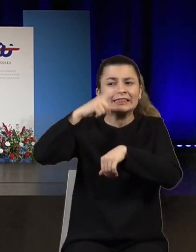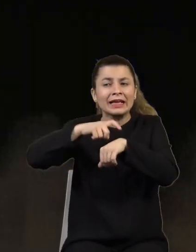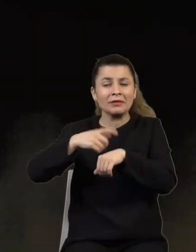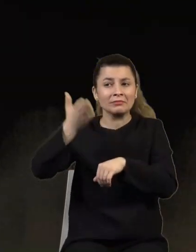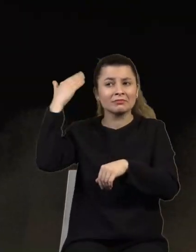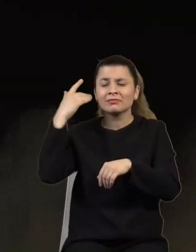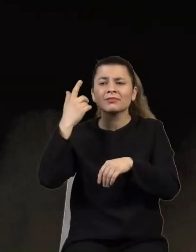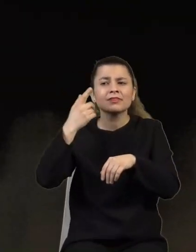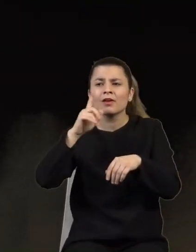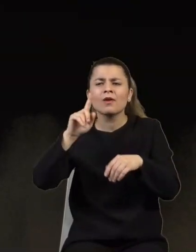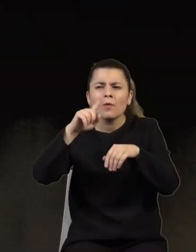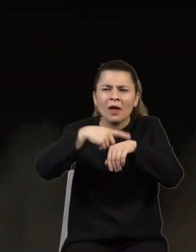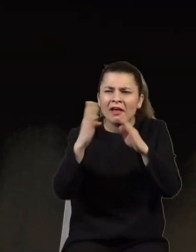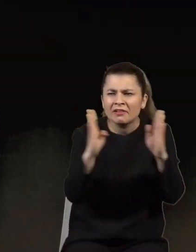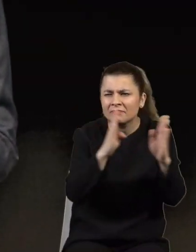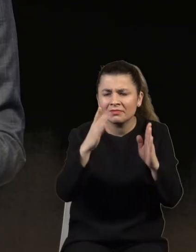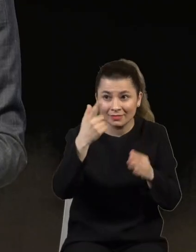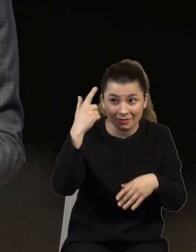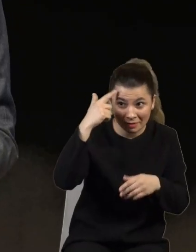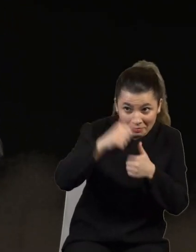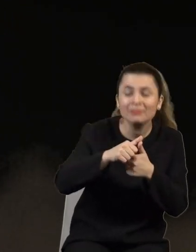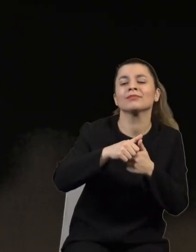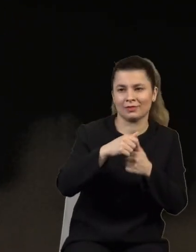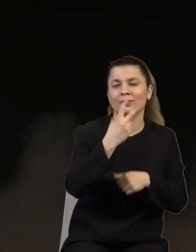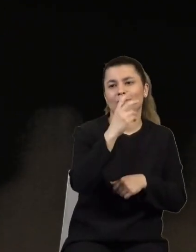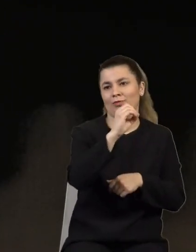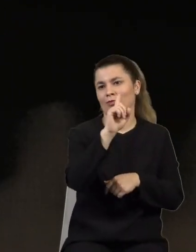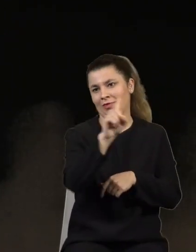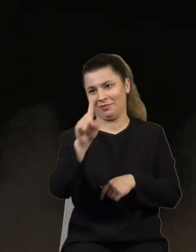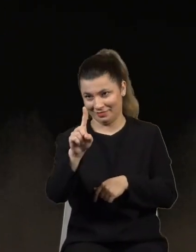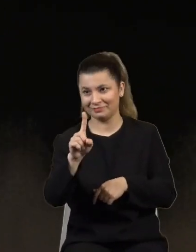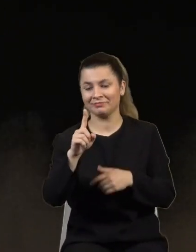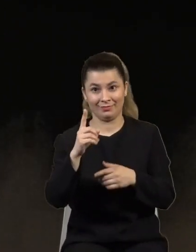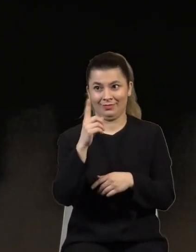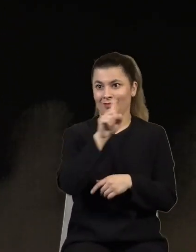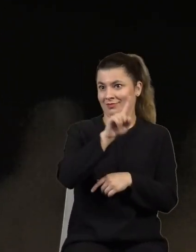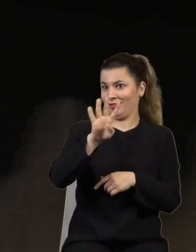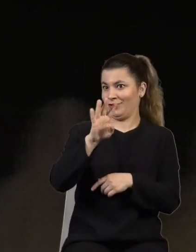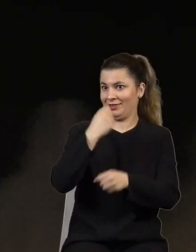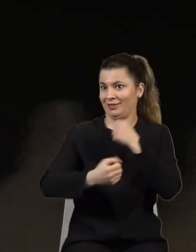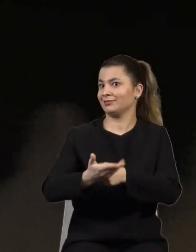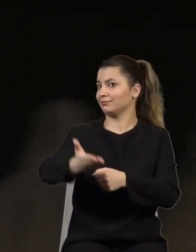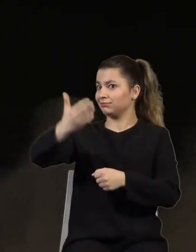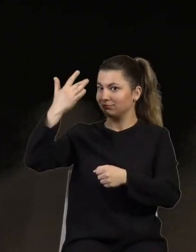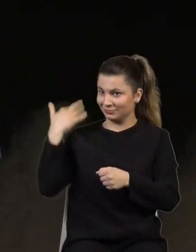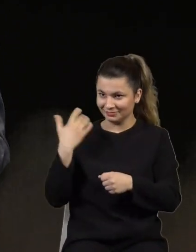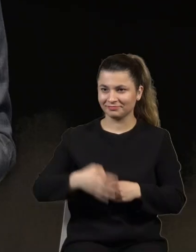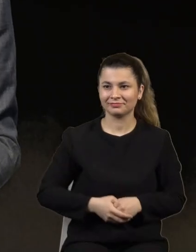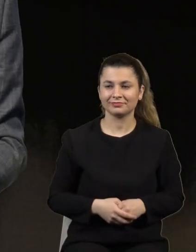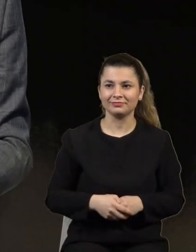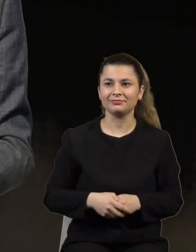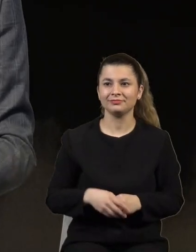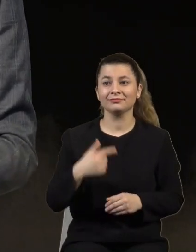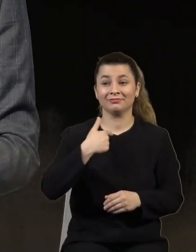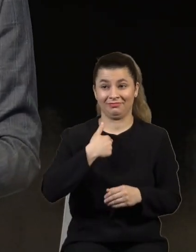2011, yes, 2011. So 14 years ago. And I thought today in the morning that what